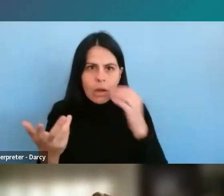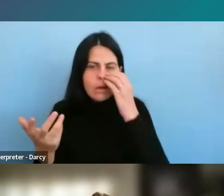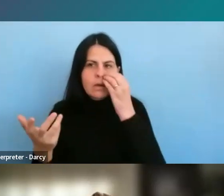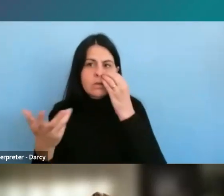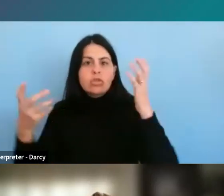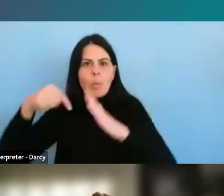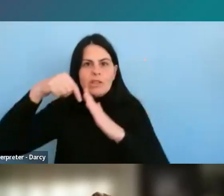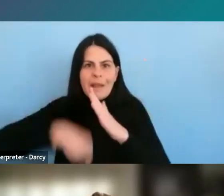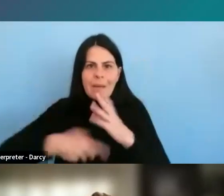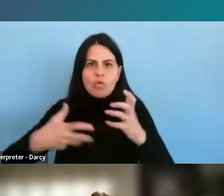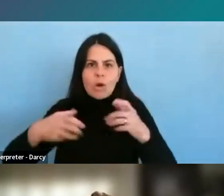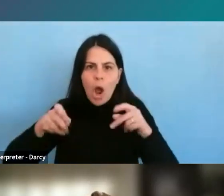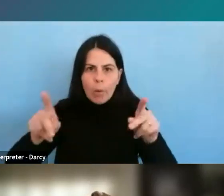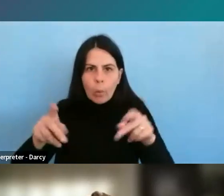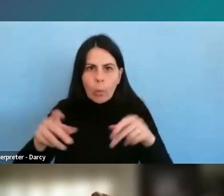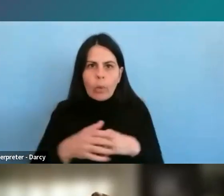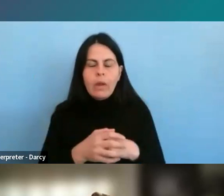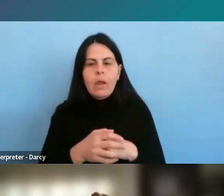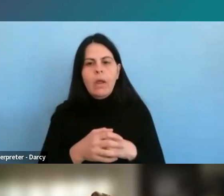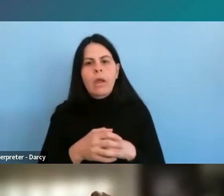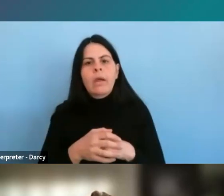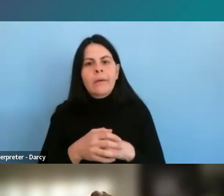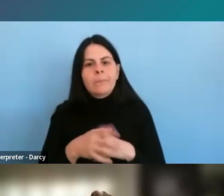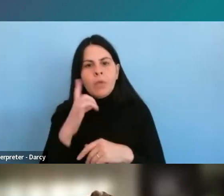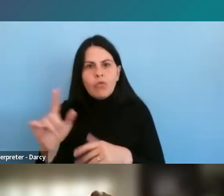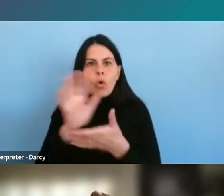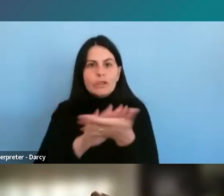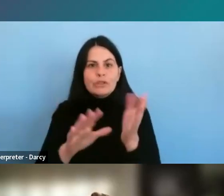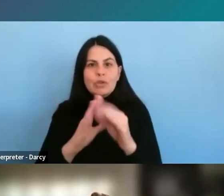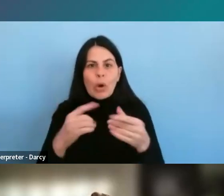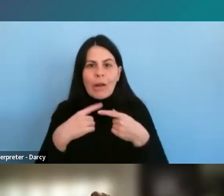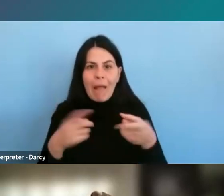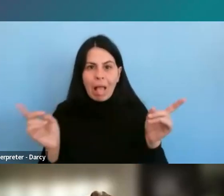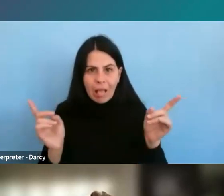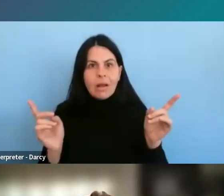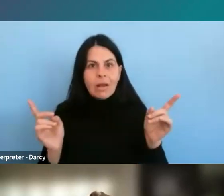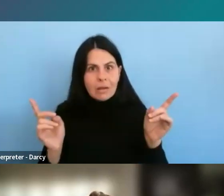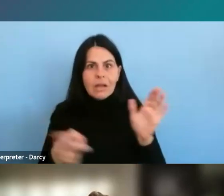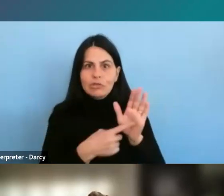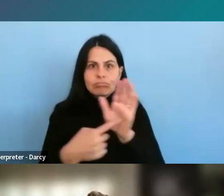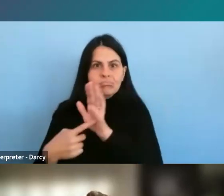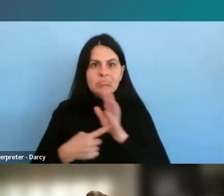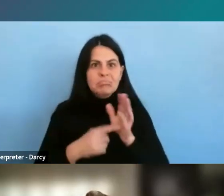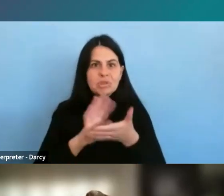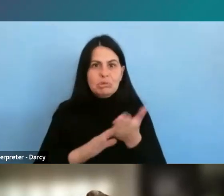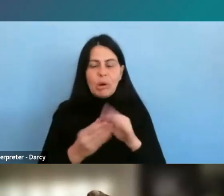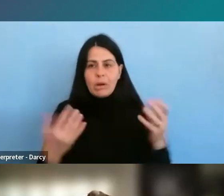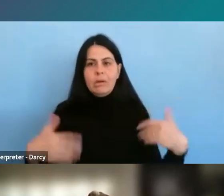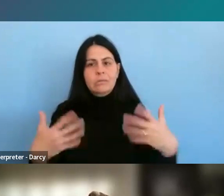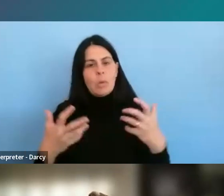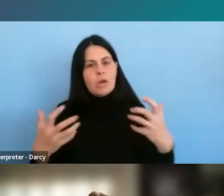and opportunity to for storytelling and depiction here that really,